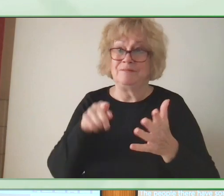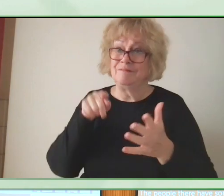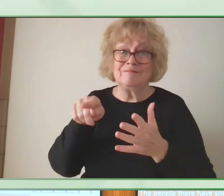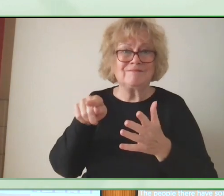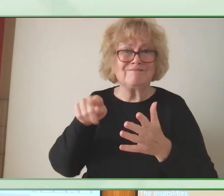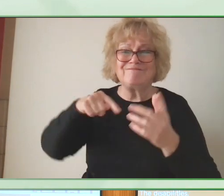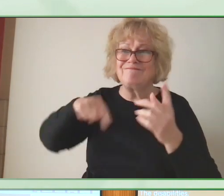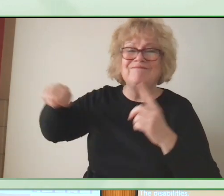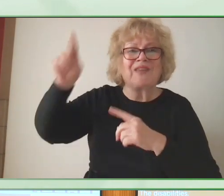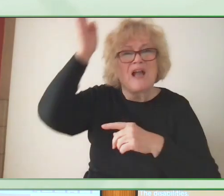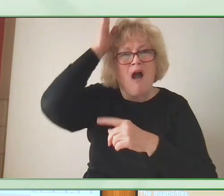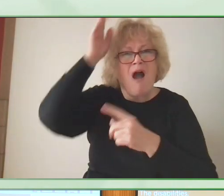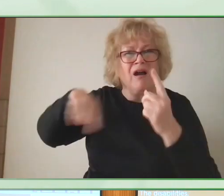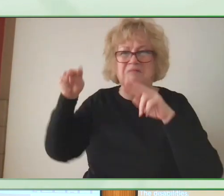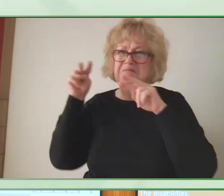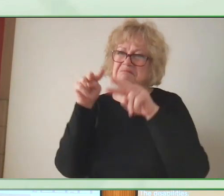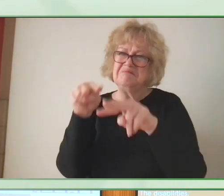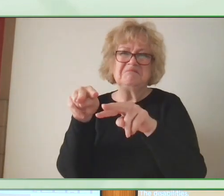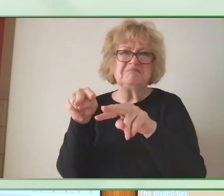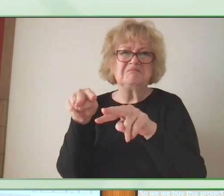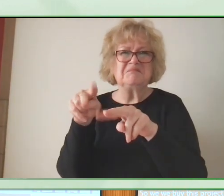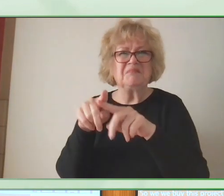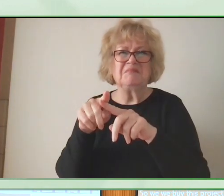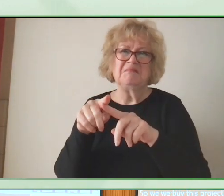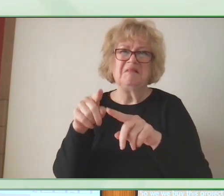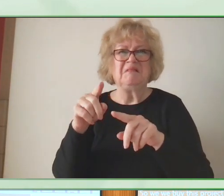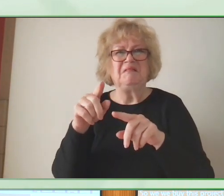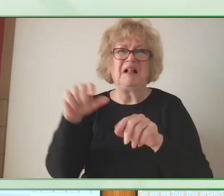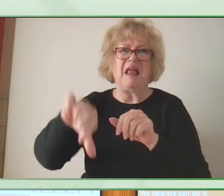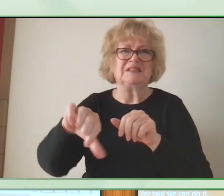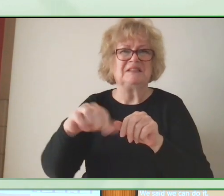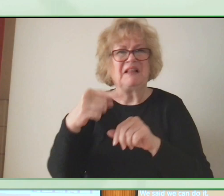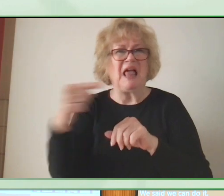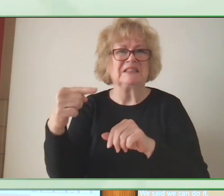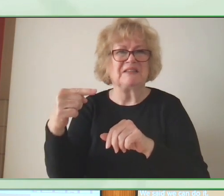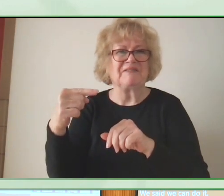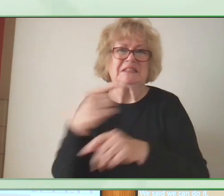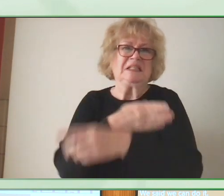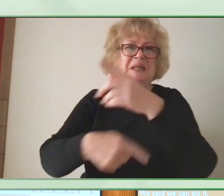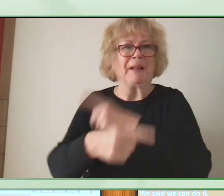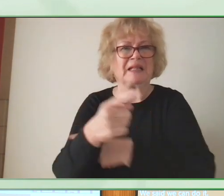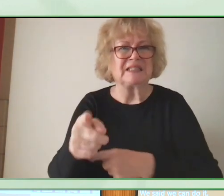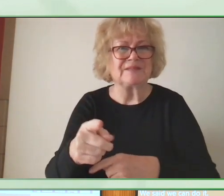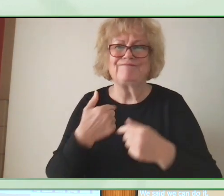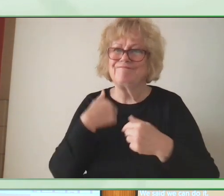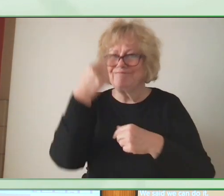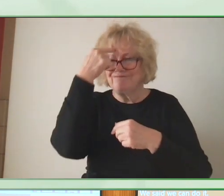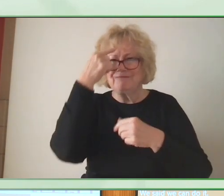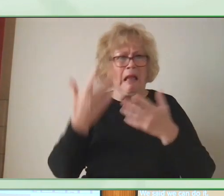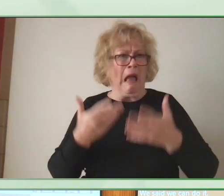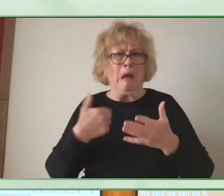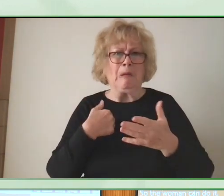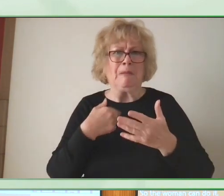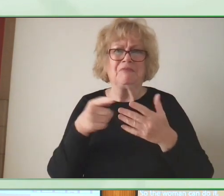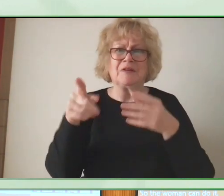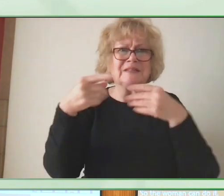by this project, we said we can do it. So the women can do it. And there were some success